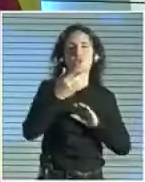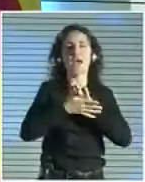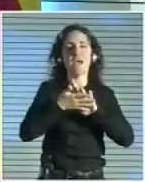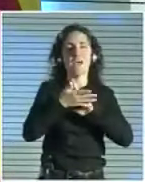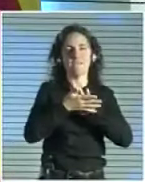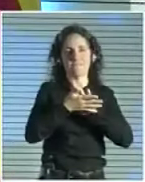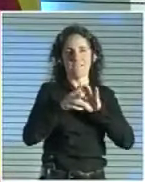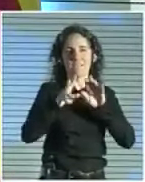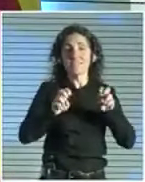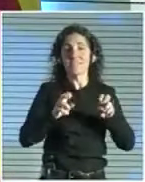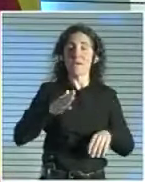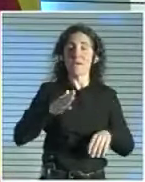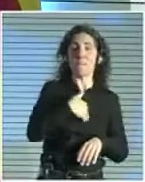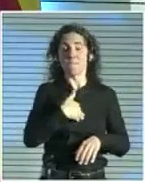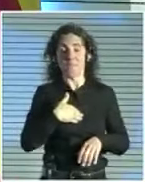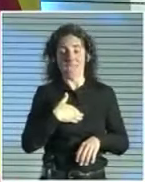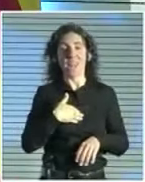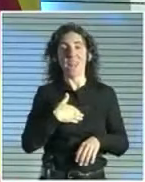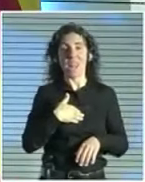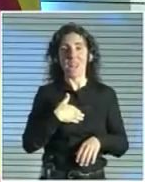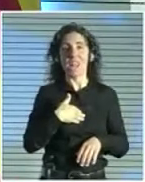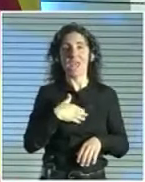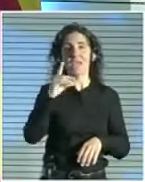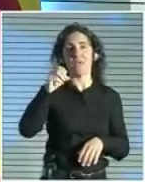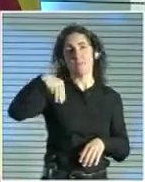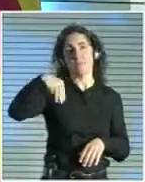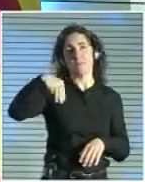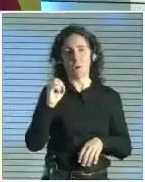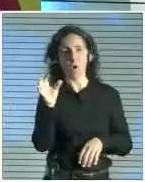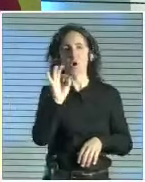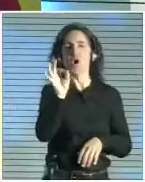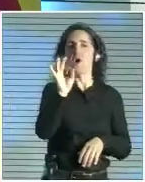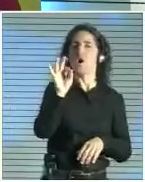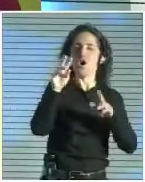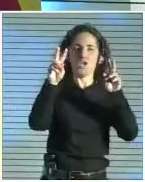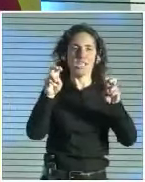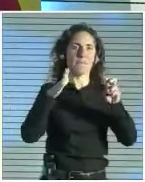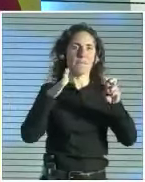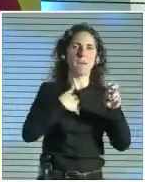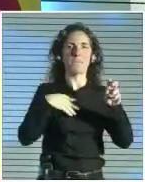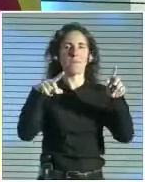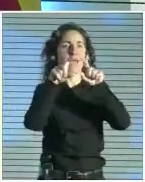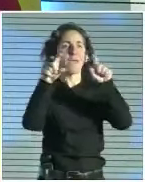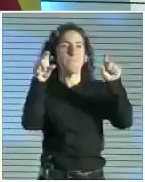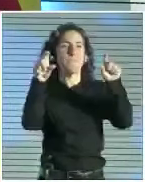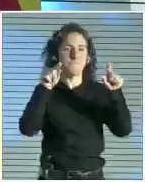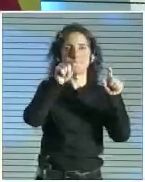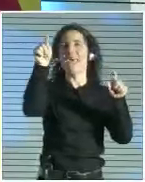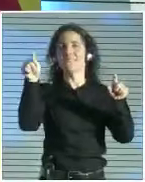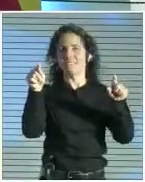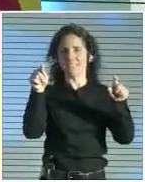enterprises. We were discussing the demand the private sector might have